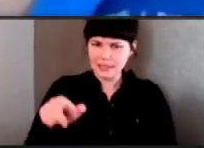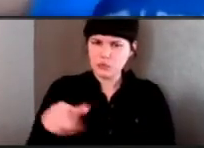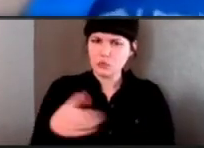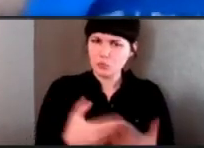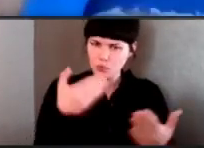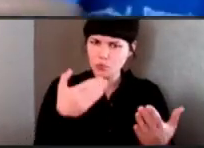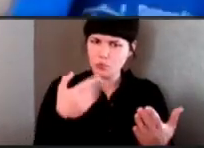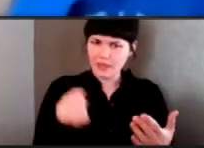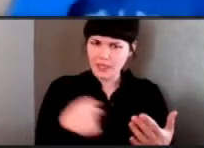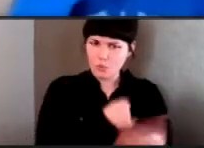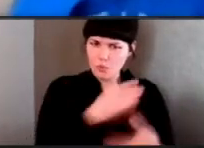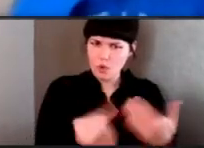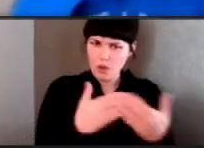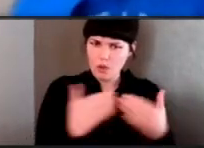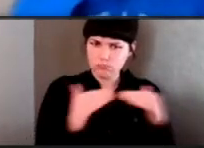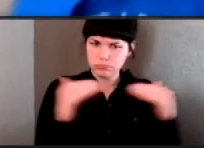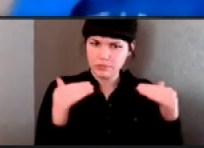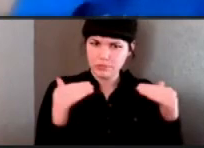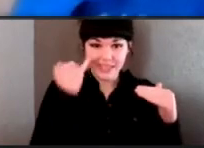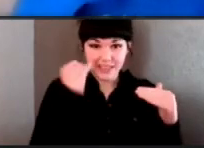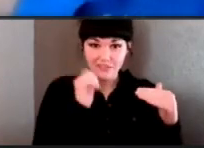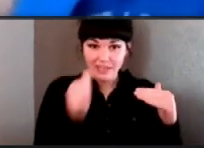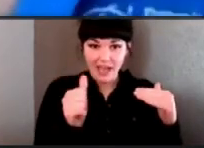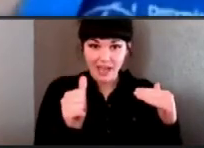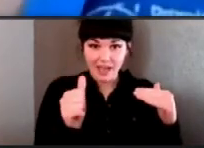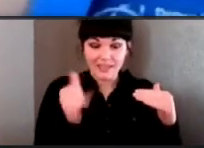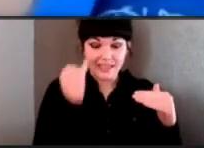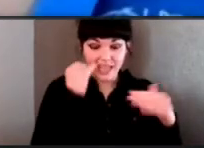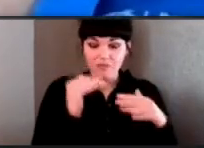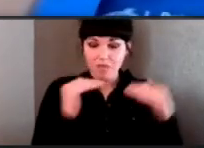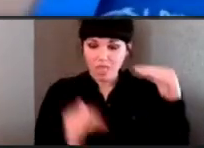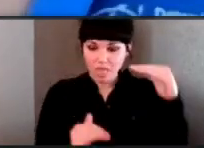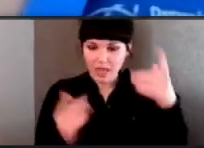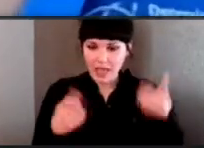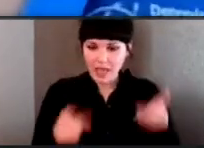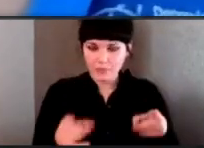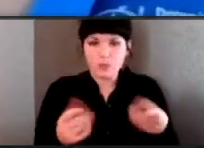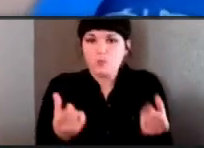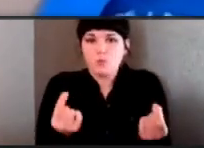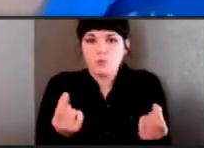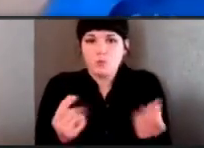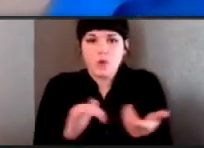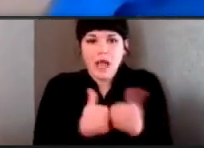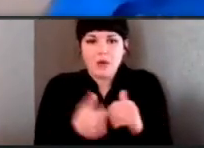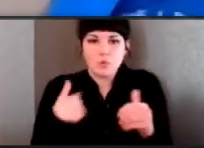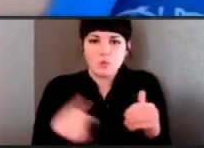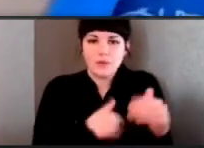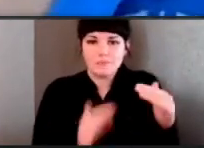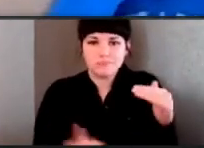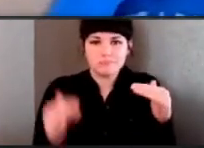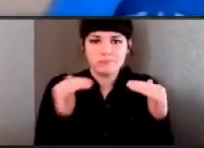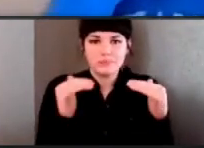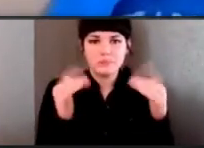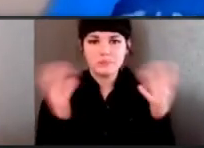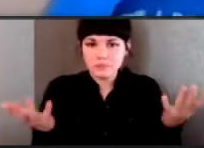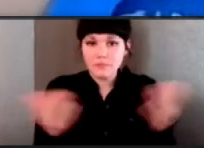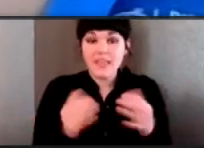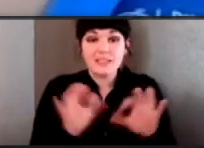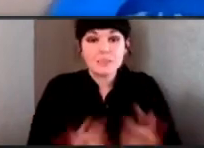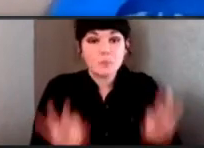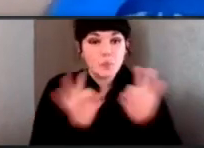addressing those inequities? Because they are there. And so, you know, that's something I think is important. The other